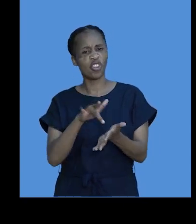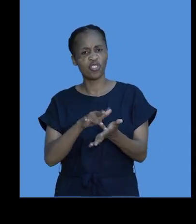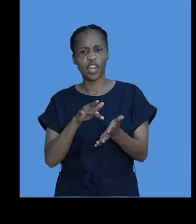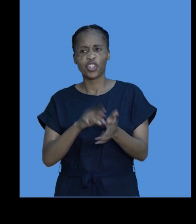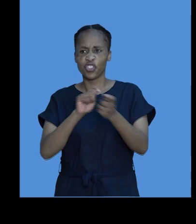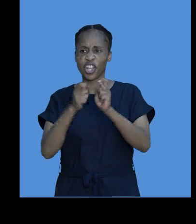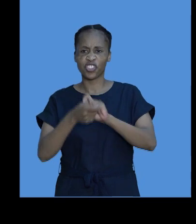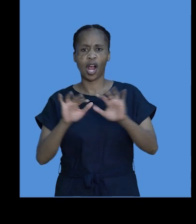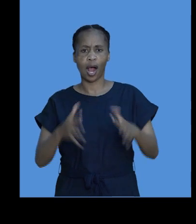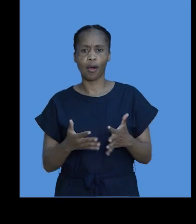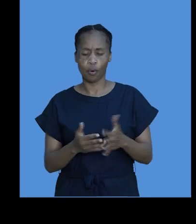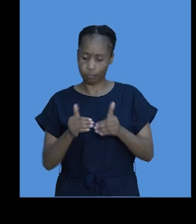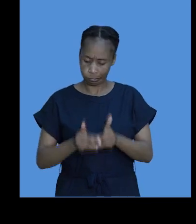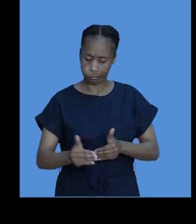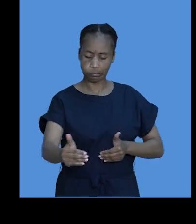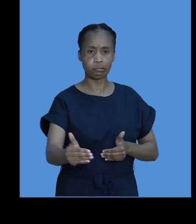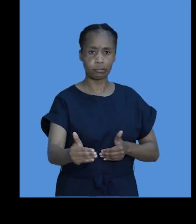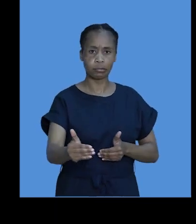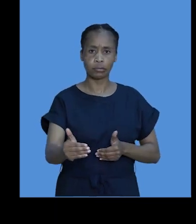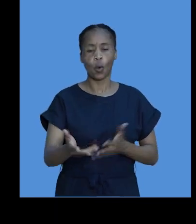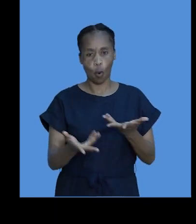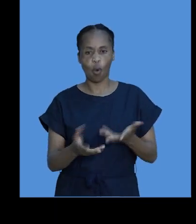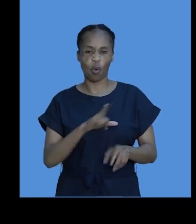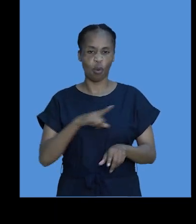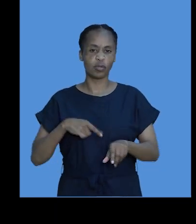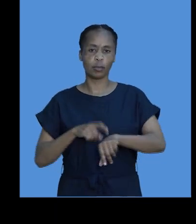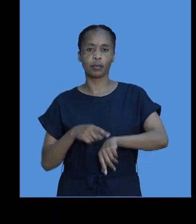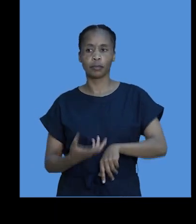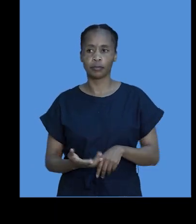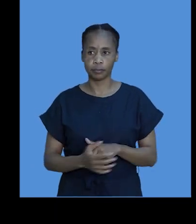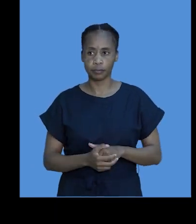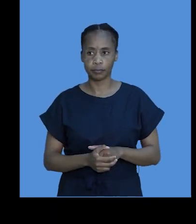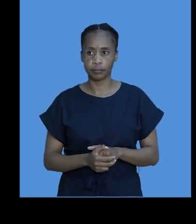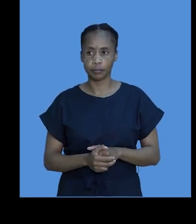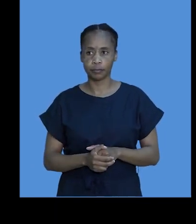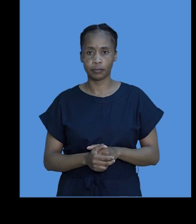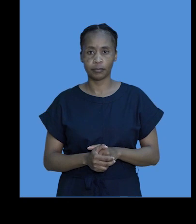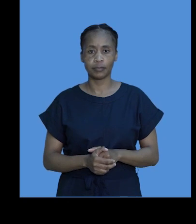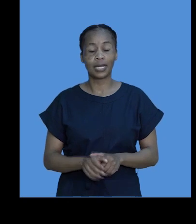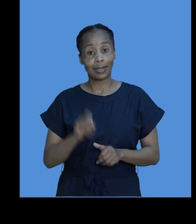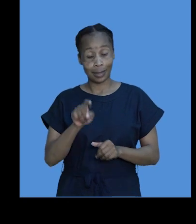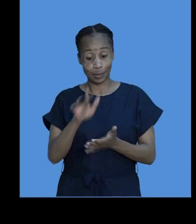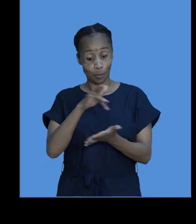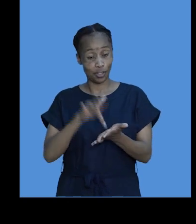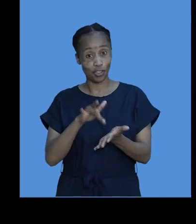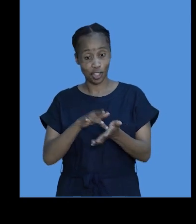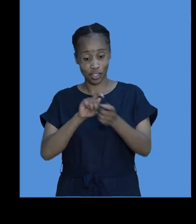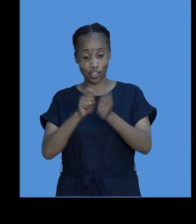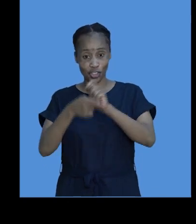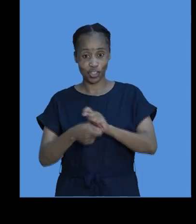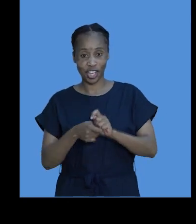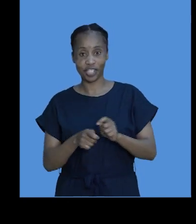how will this equilibrium position change in the long run or in the long term there, right? How will